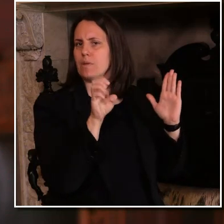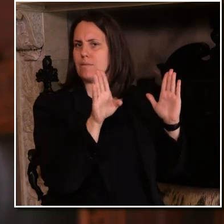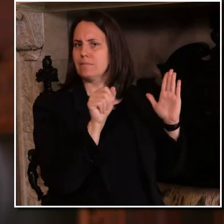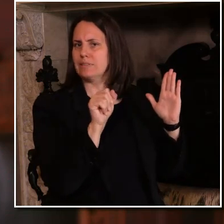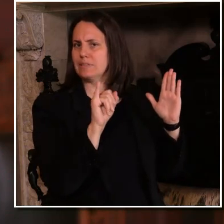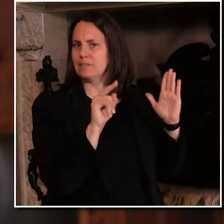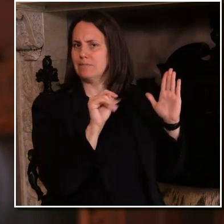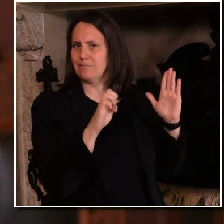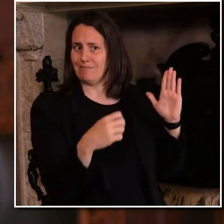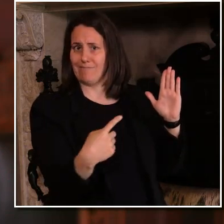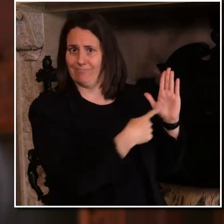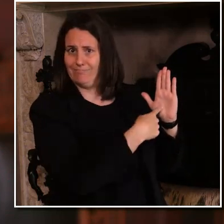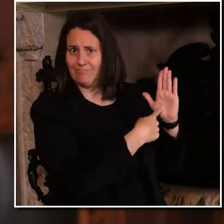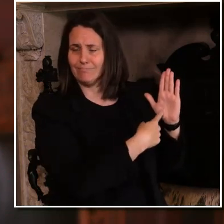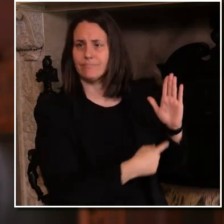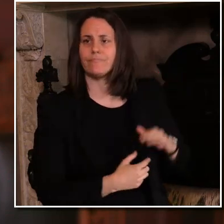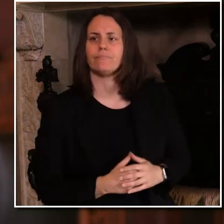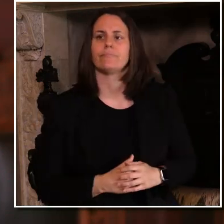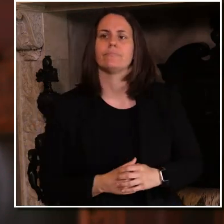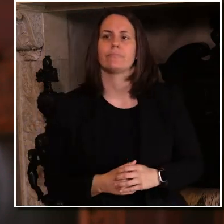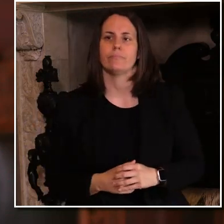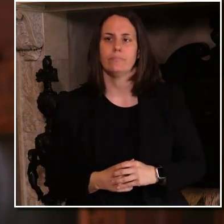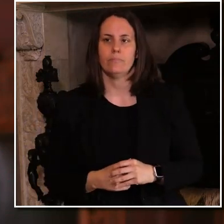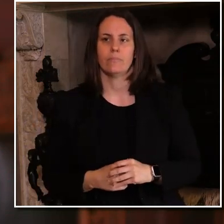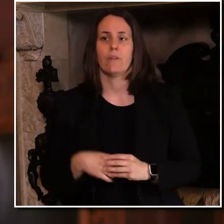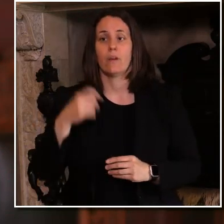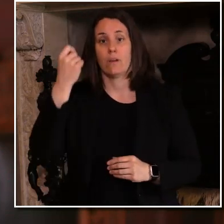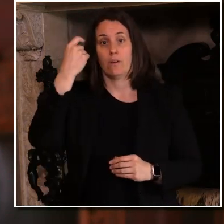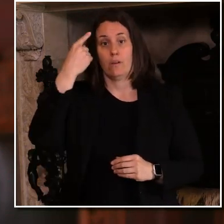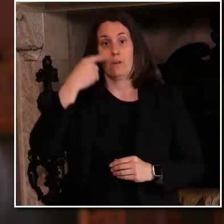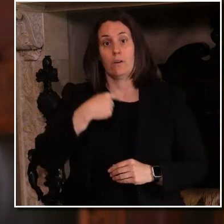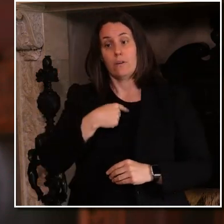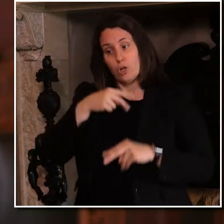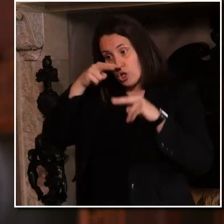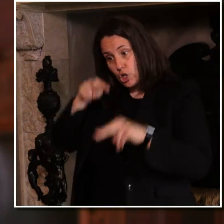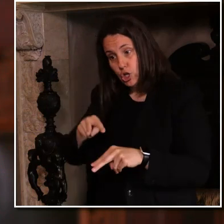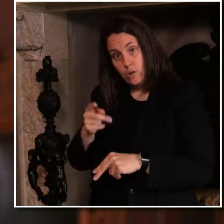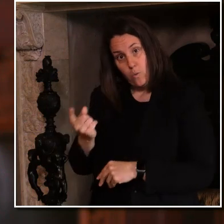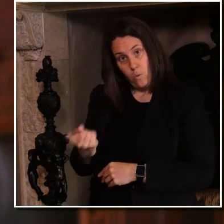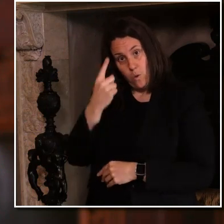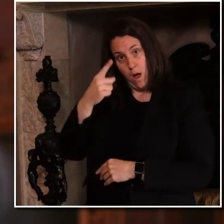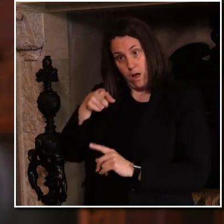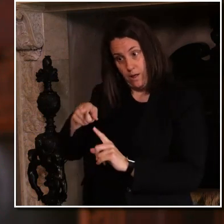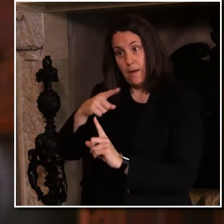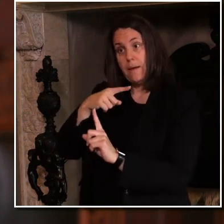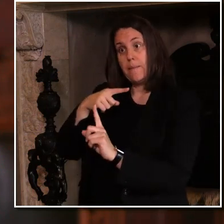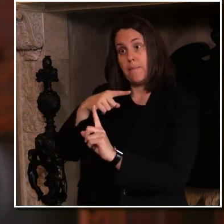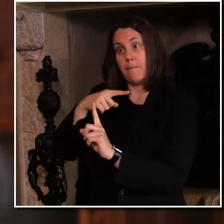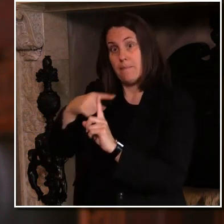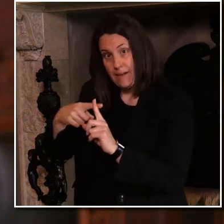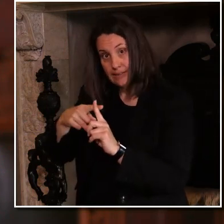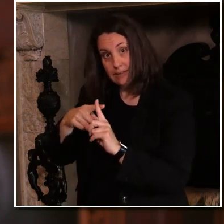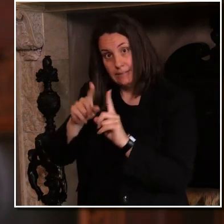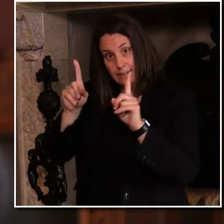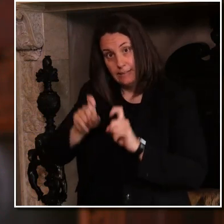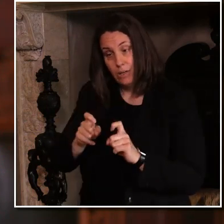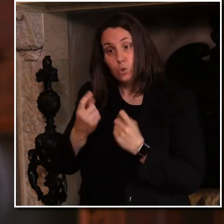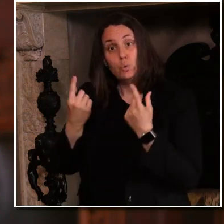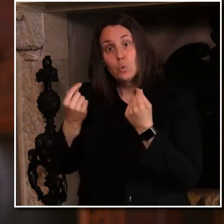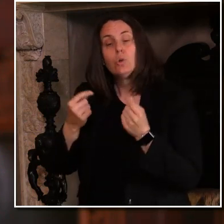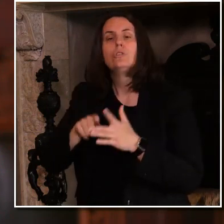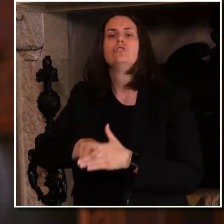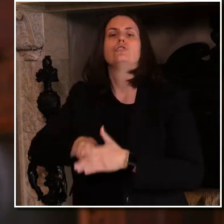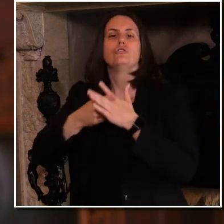clear, every positive test of COVID-19 begins a case investigation with contact tracing.